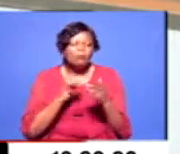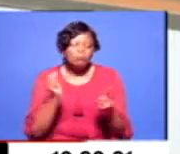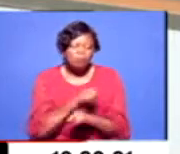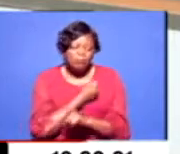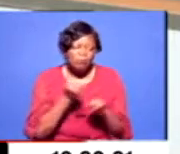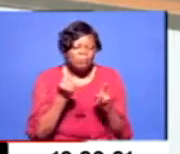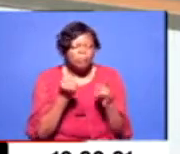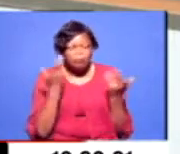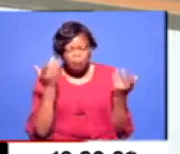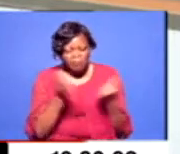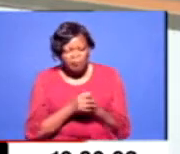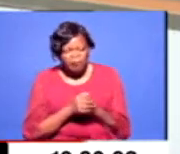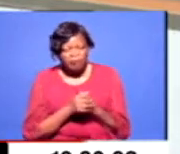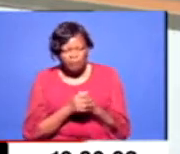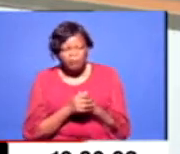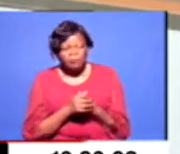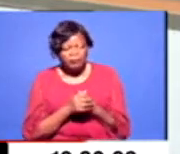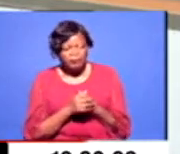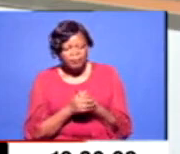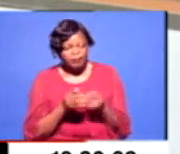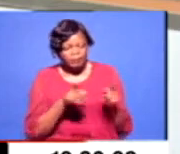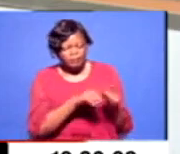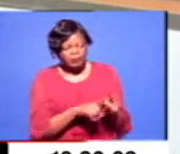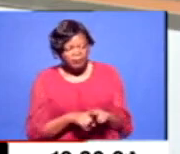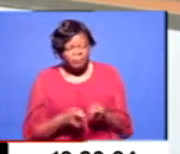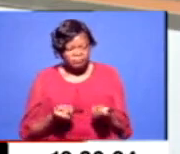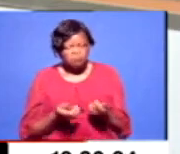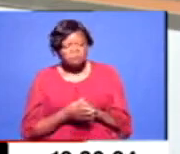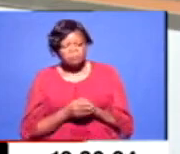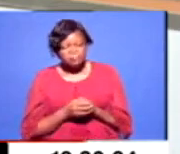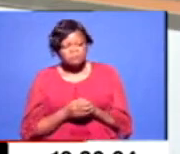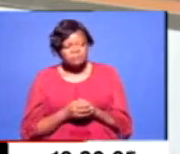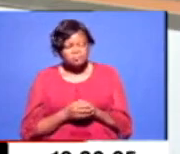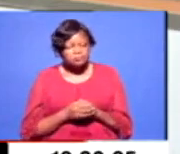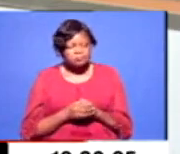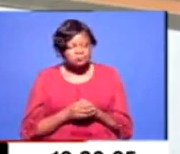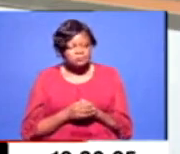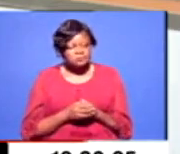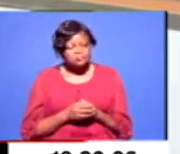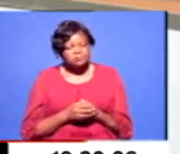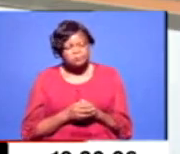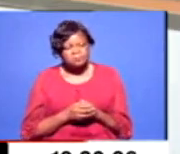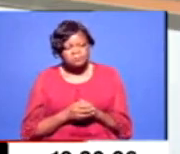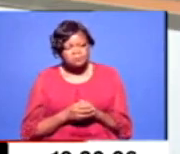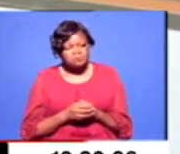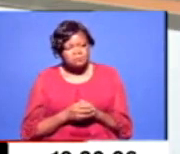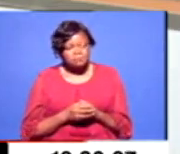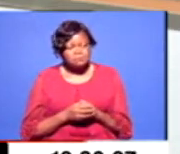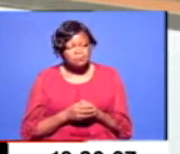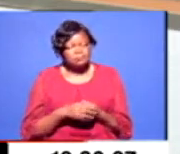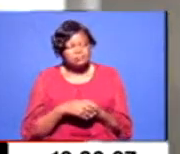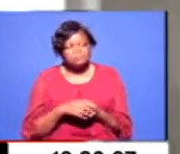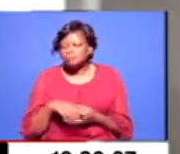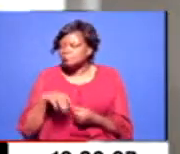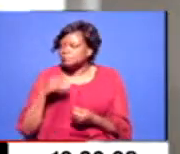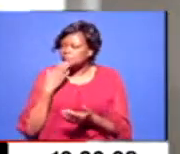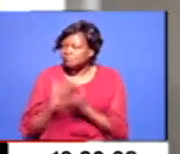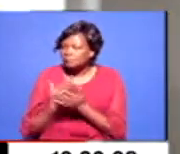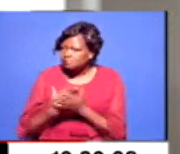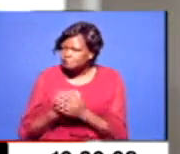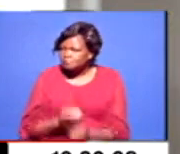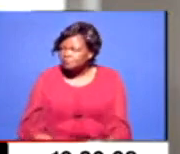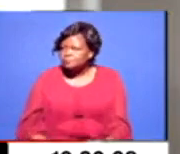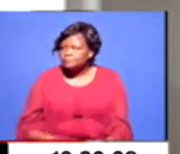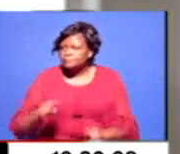know, you just don't provide parts. Mm-hmm. You also have to empower them with information. Yeah. Are you doing that? Yes, thank you for that. we'd go